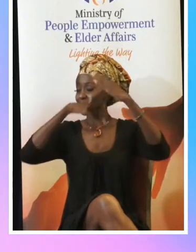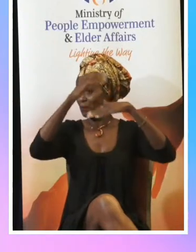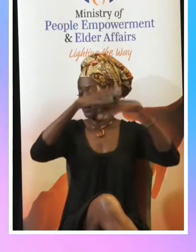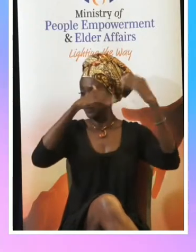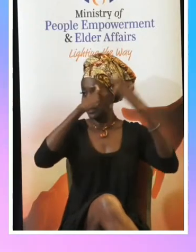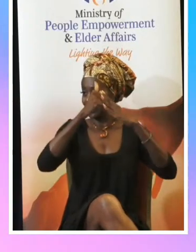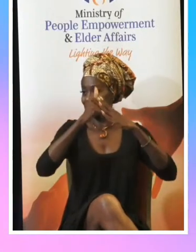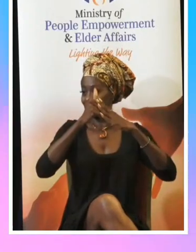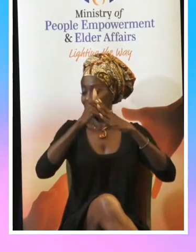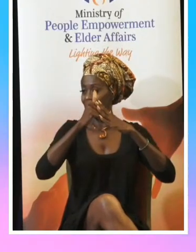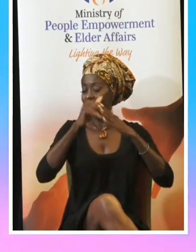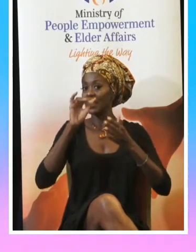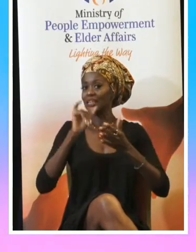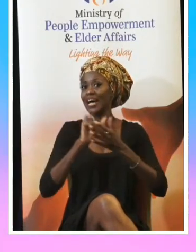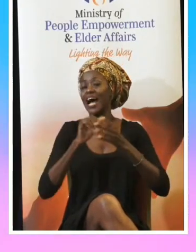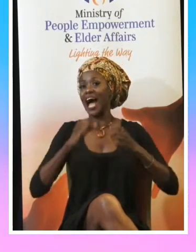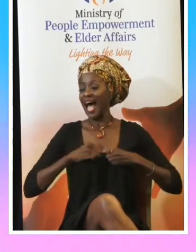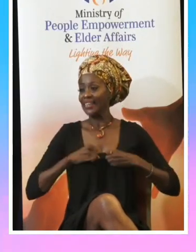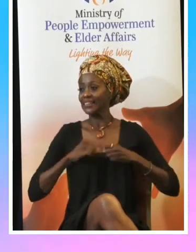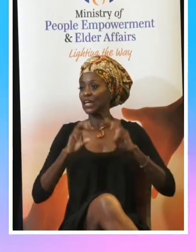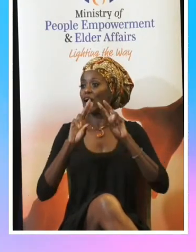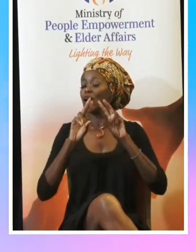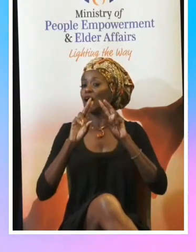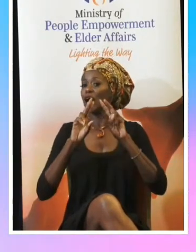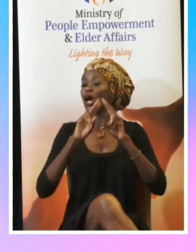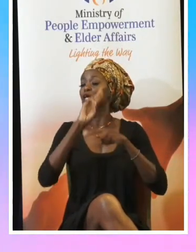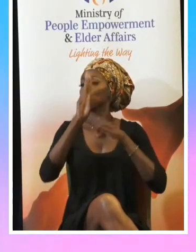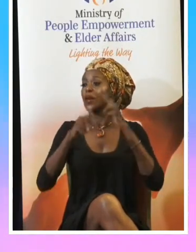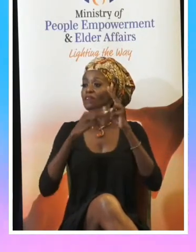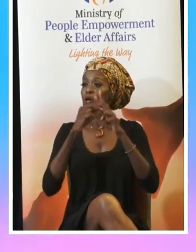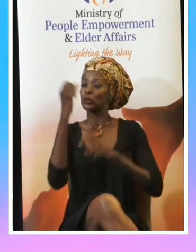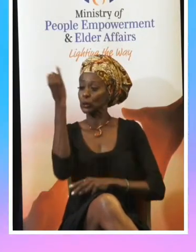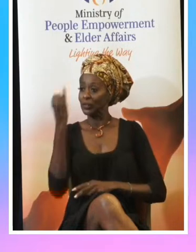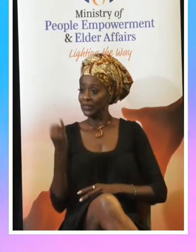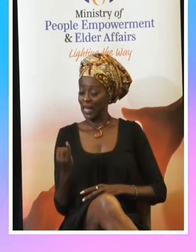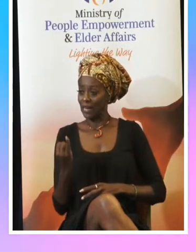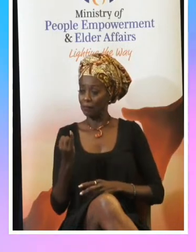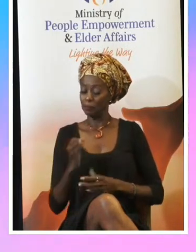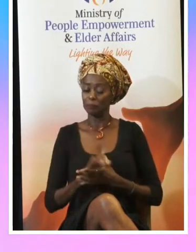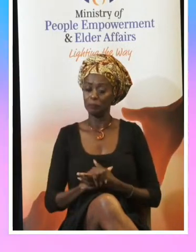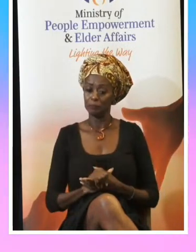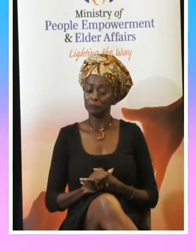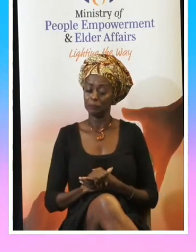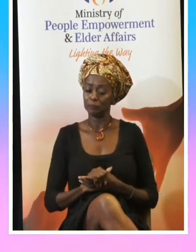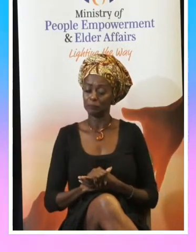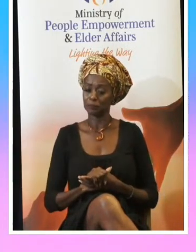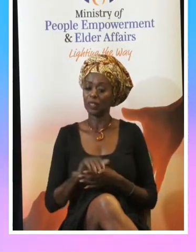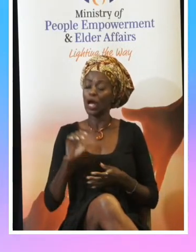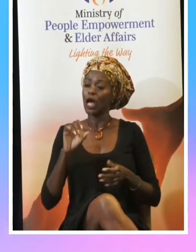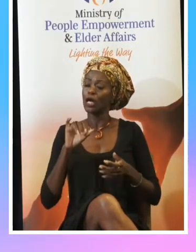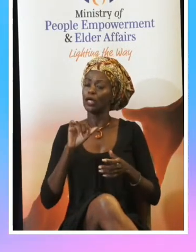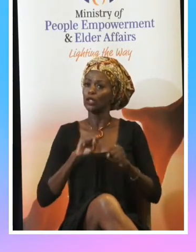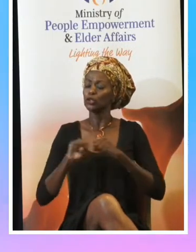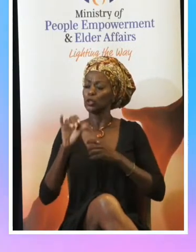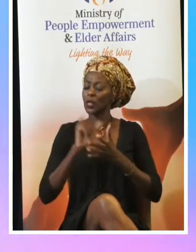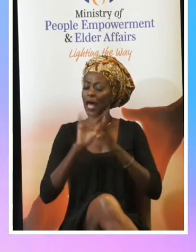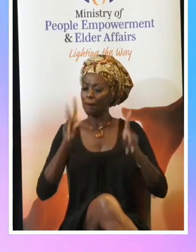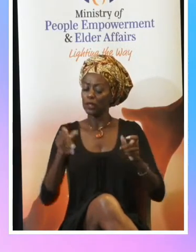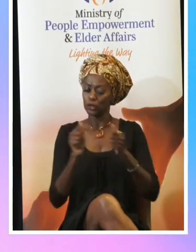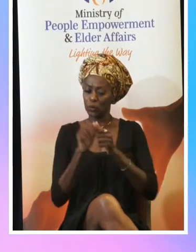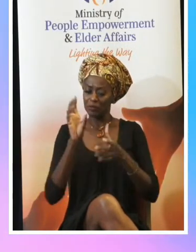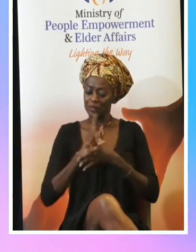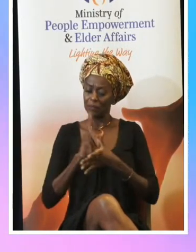infrastructure that is universally designed. And so that persons with